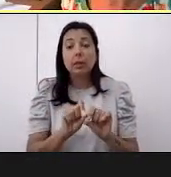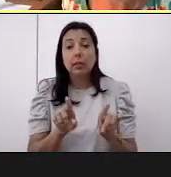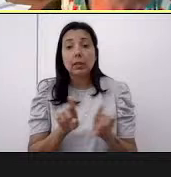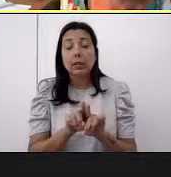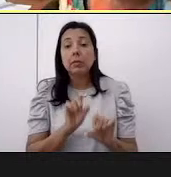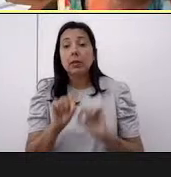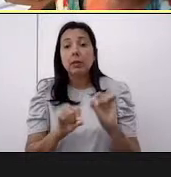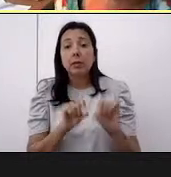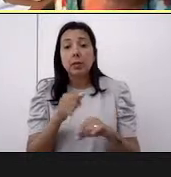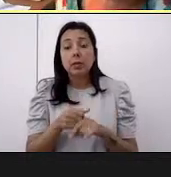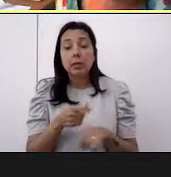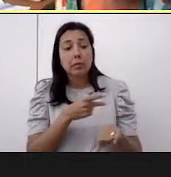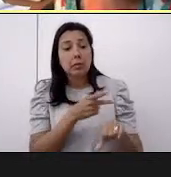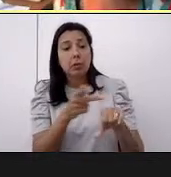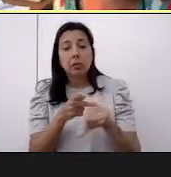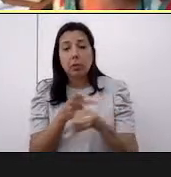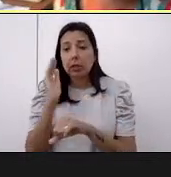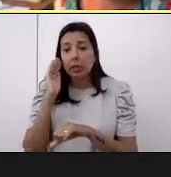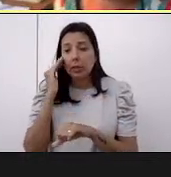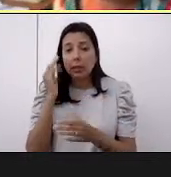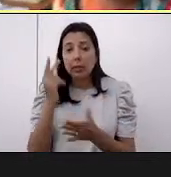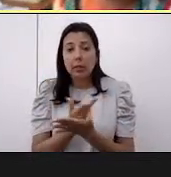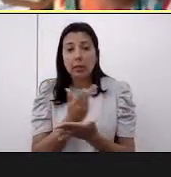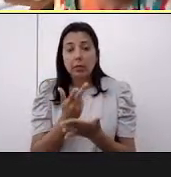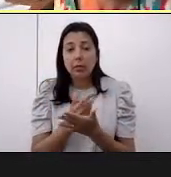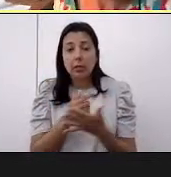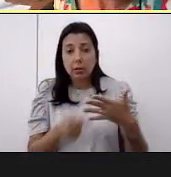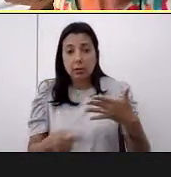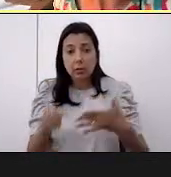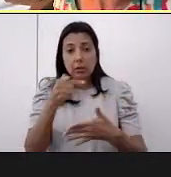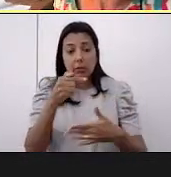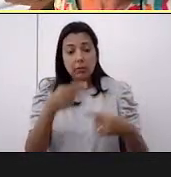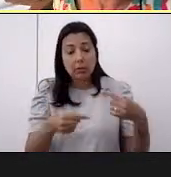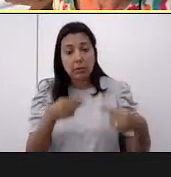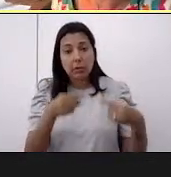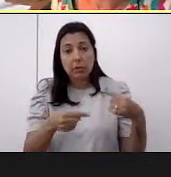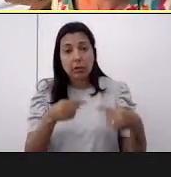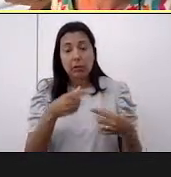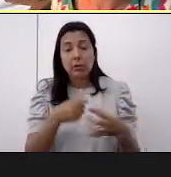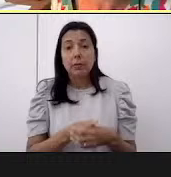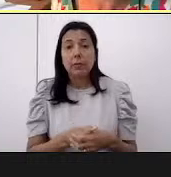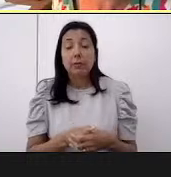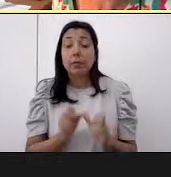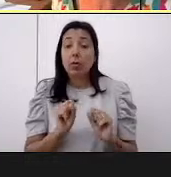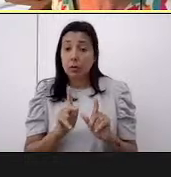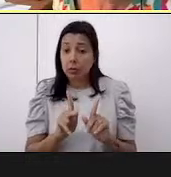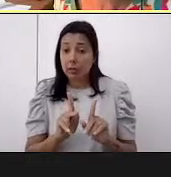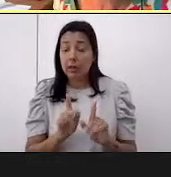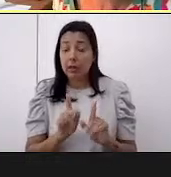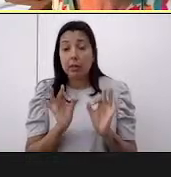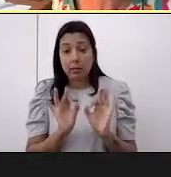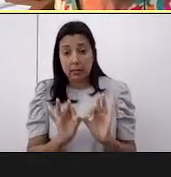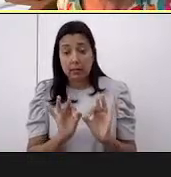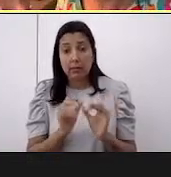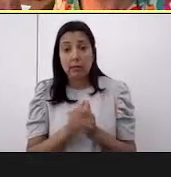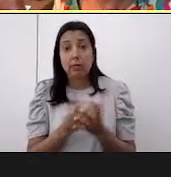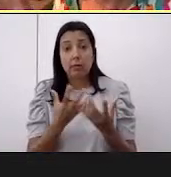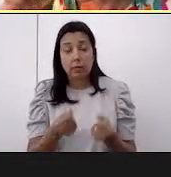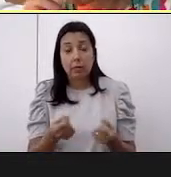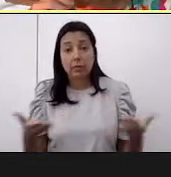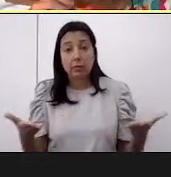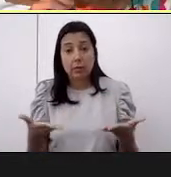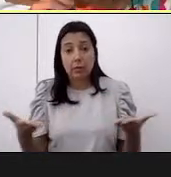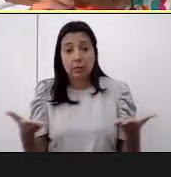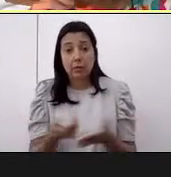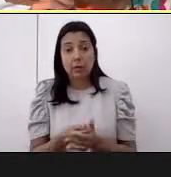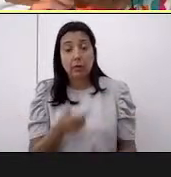happens at the level of the policy forum mainly. So that's it. So let's see. If you